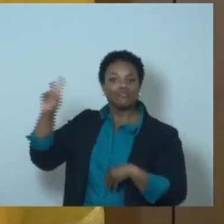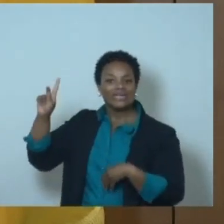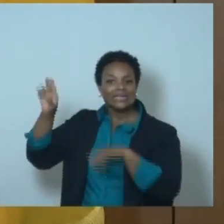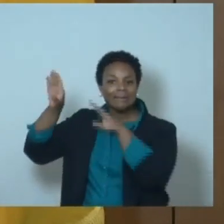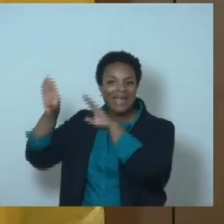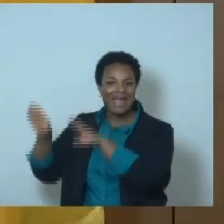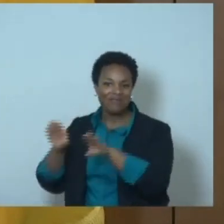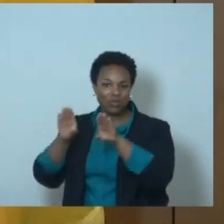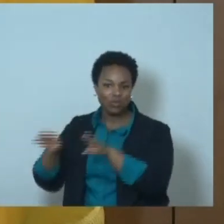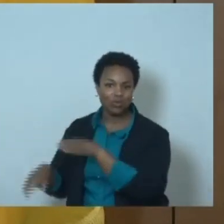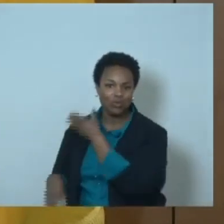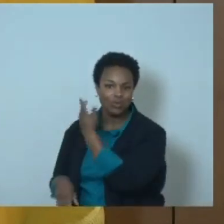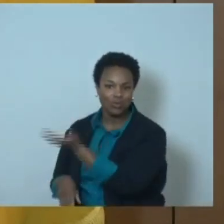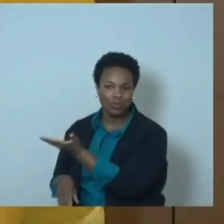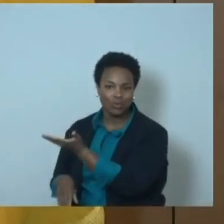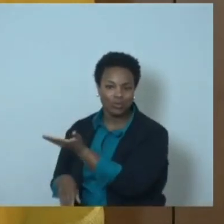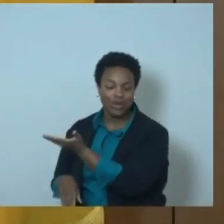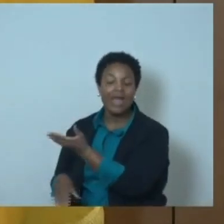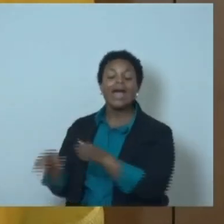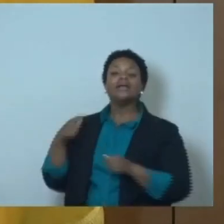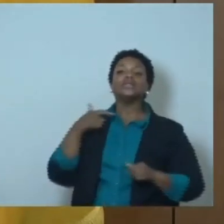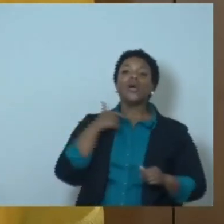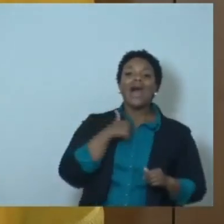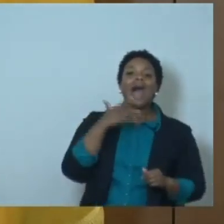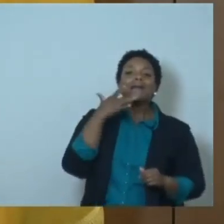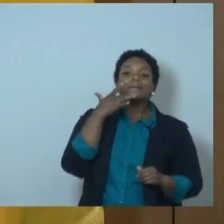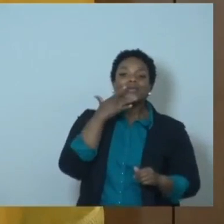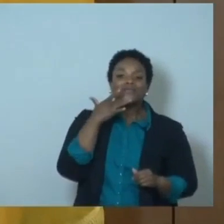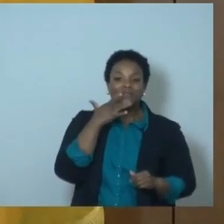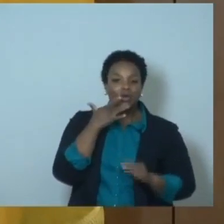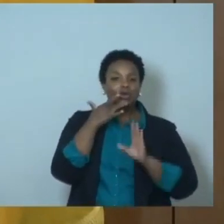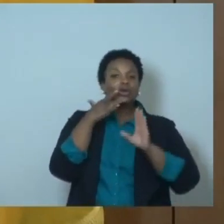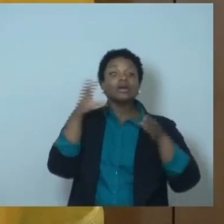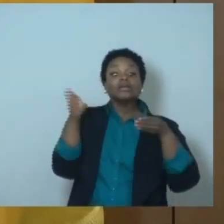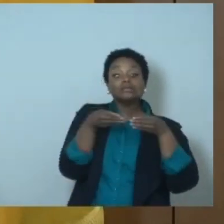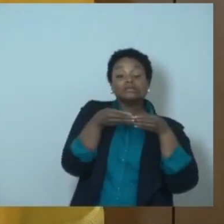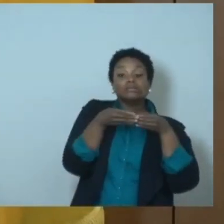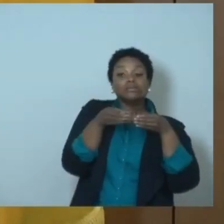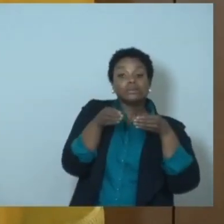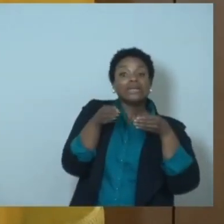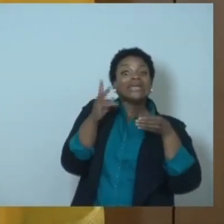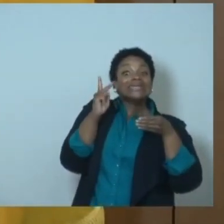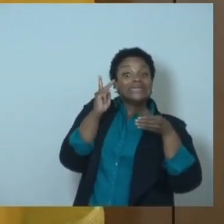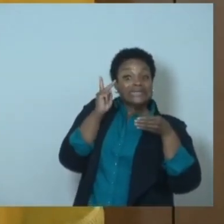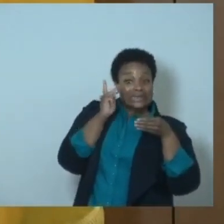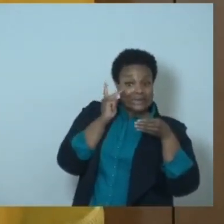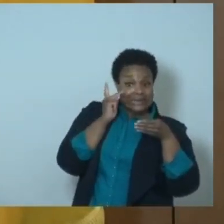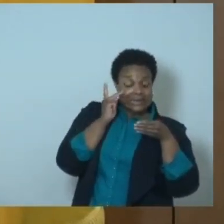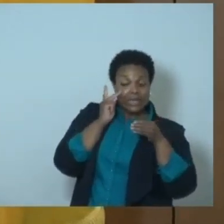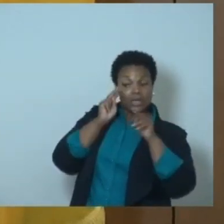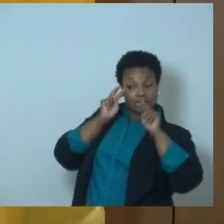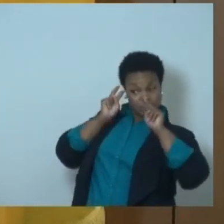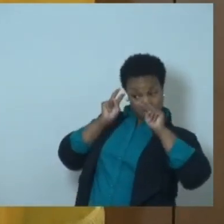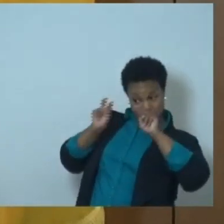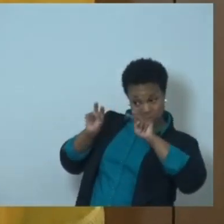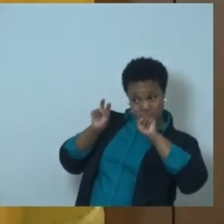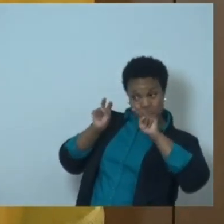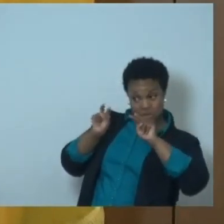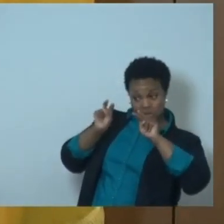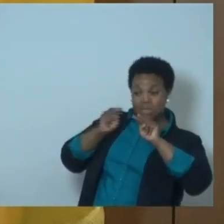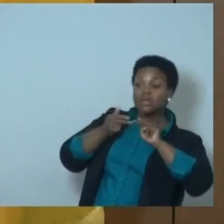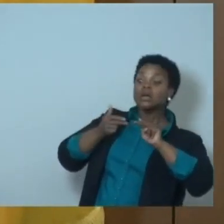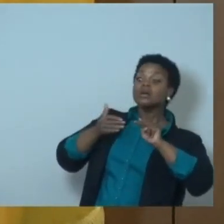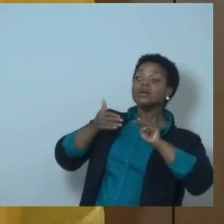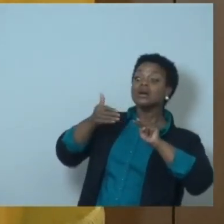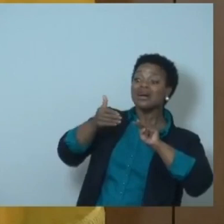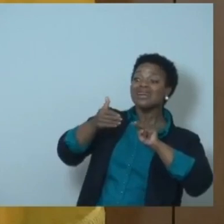want more longitudinal data, 7 and 14 days, really get a sense, get back to a flat